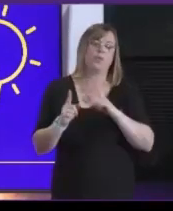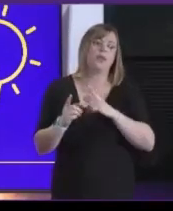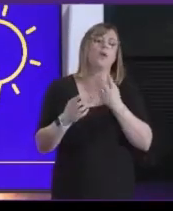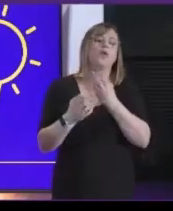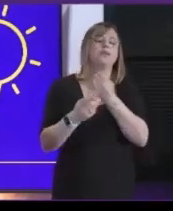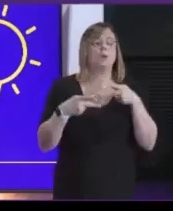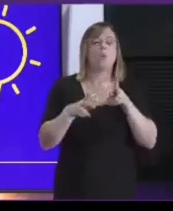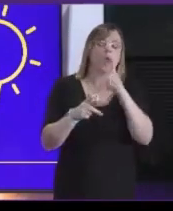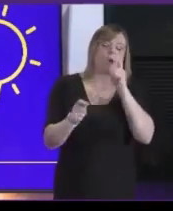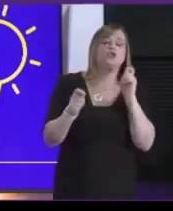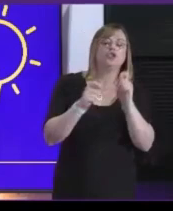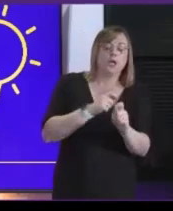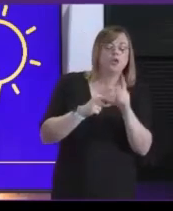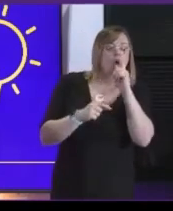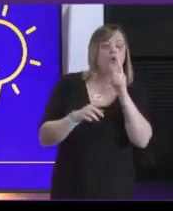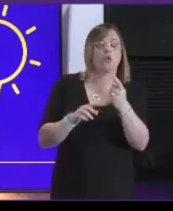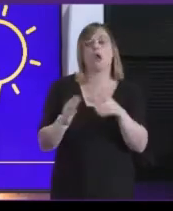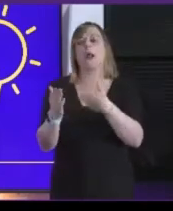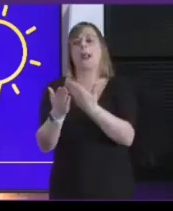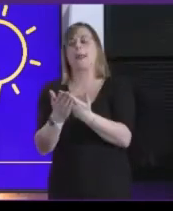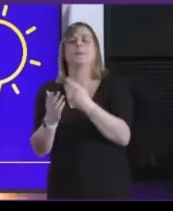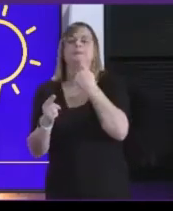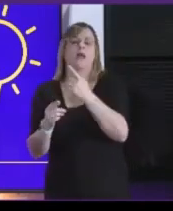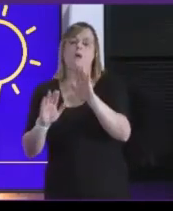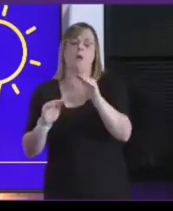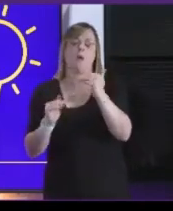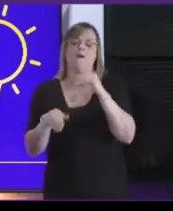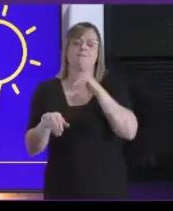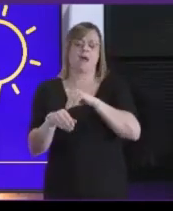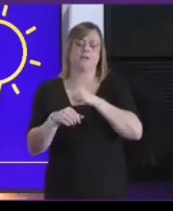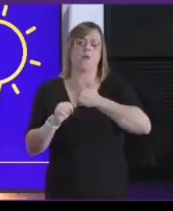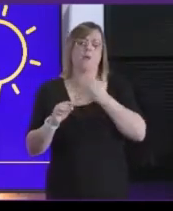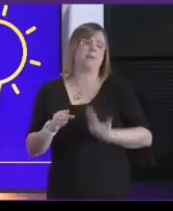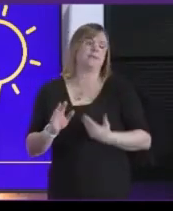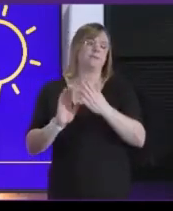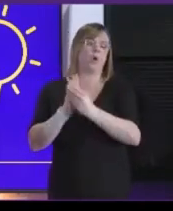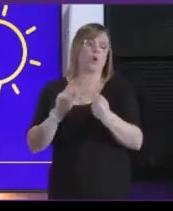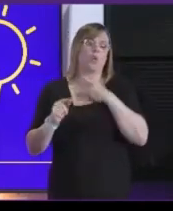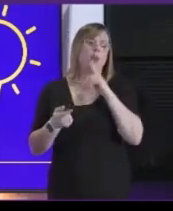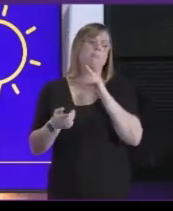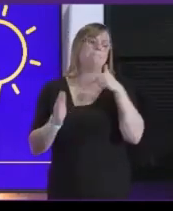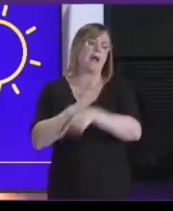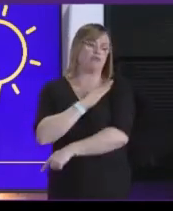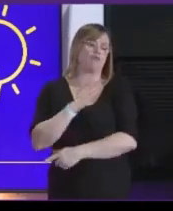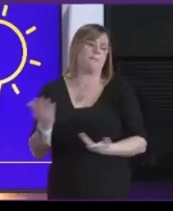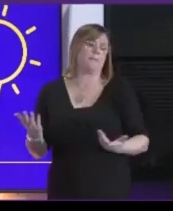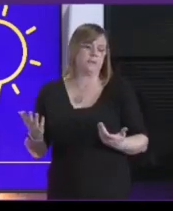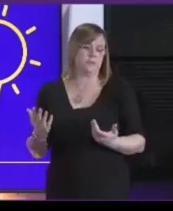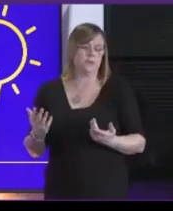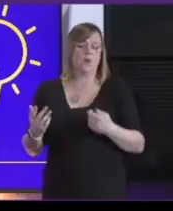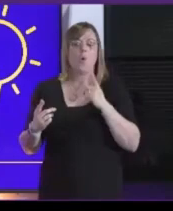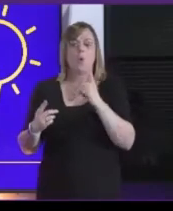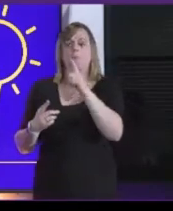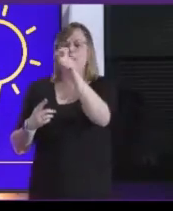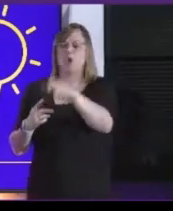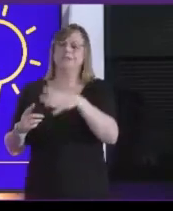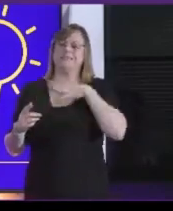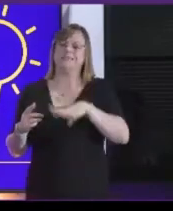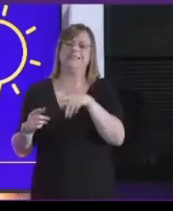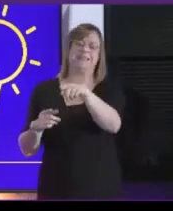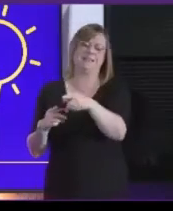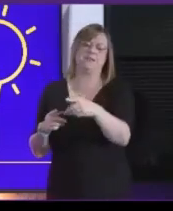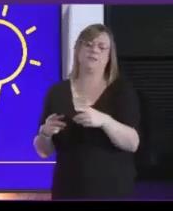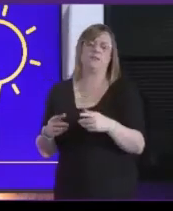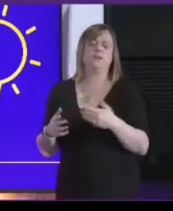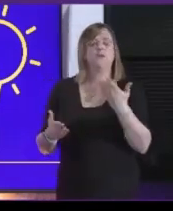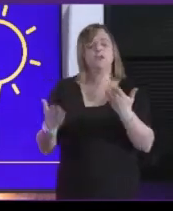that you can claim that this is disproportionate to our business model or whatever, and that means if it's just one person on the whole earth needing this, then probably,